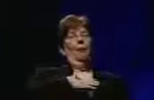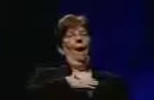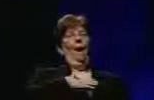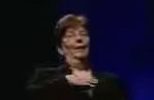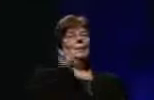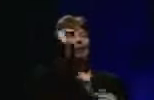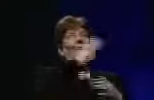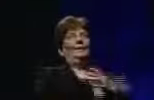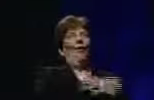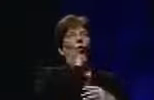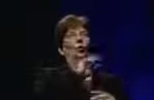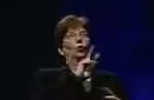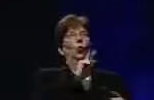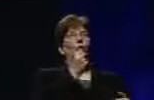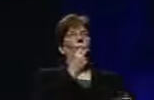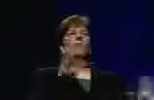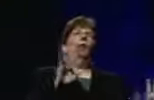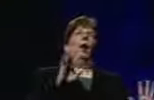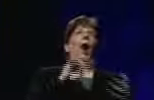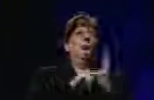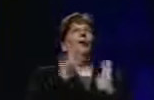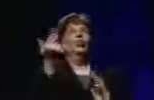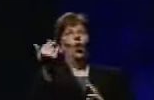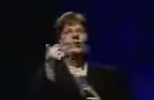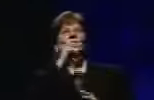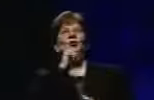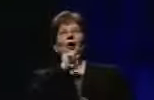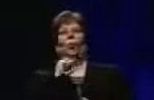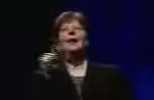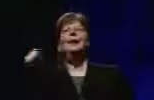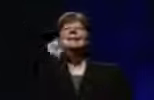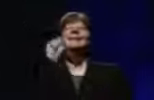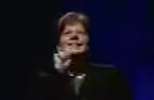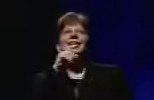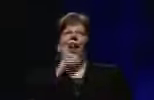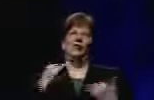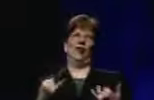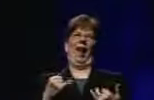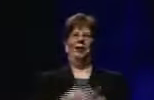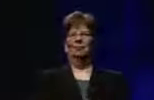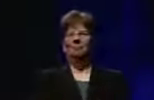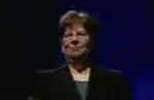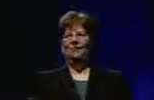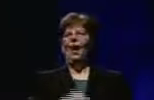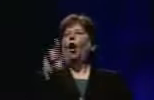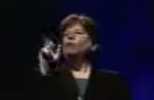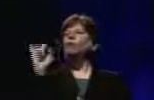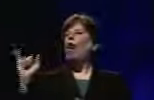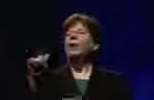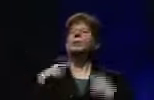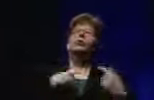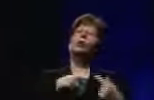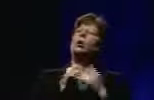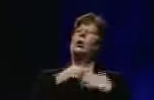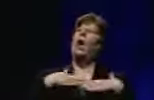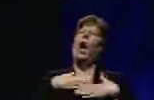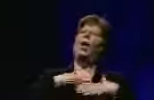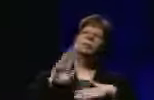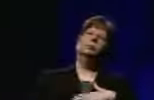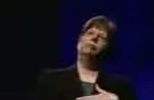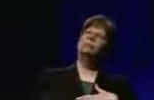13-year-old son, Brian. Thank goodness he's not here. He is a teenager now. Brian has fought with asthma his